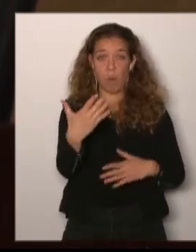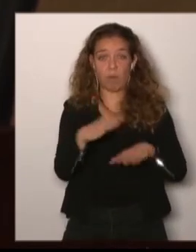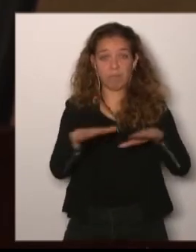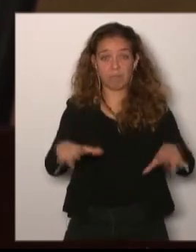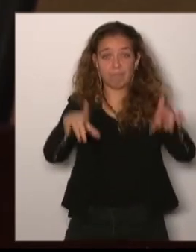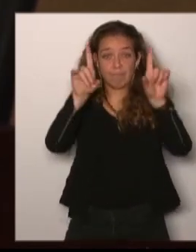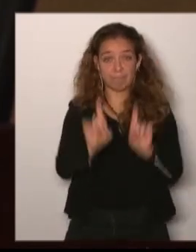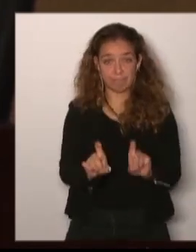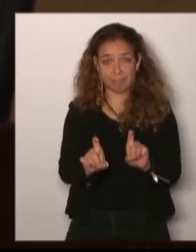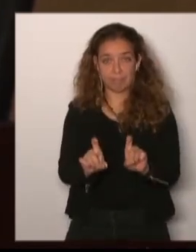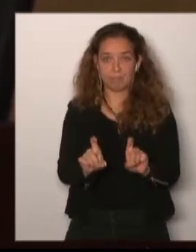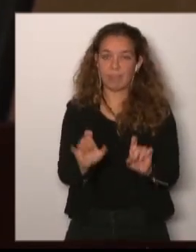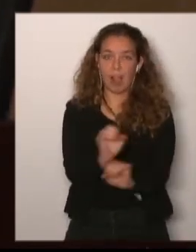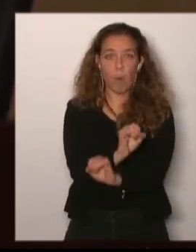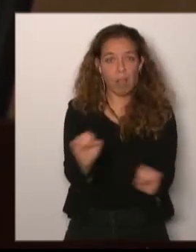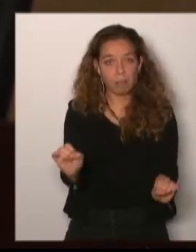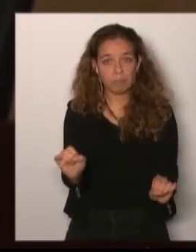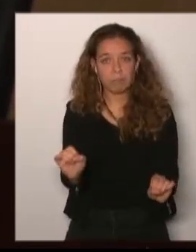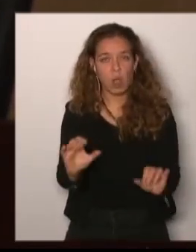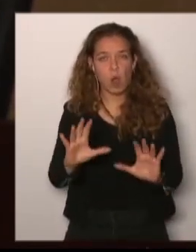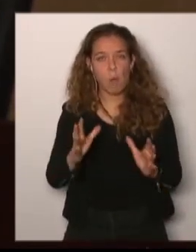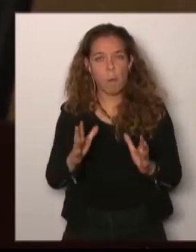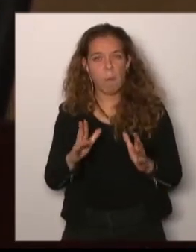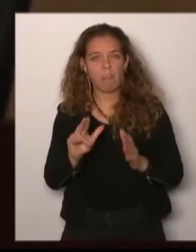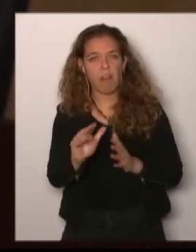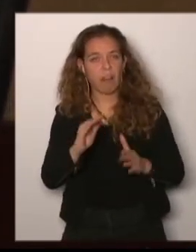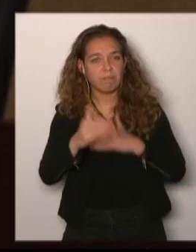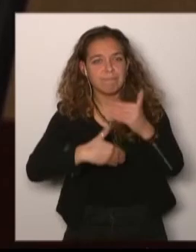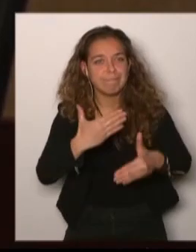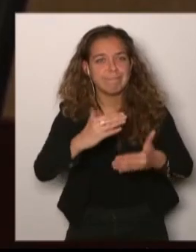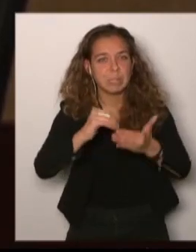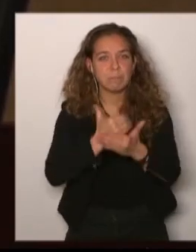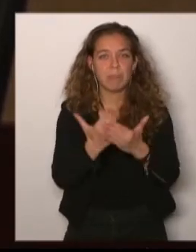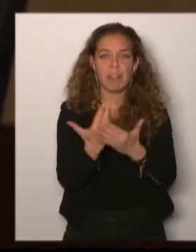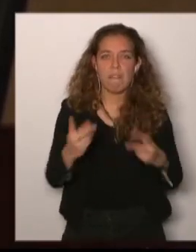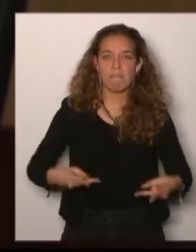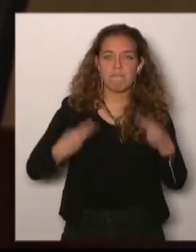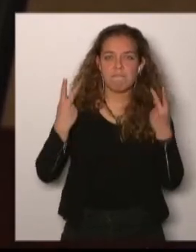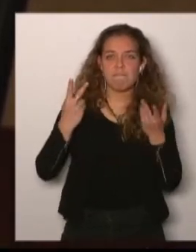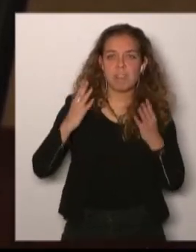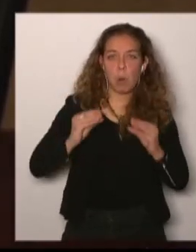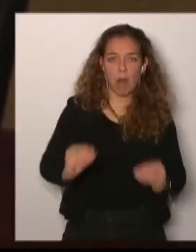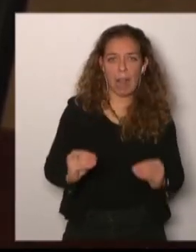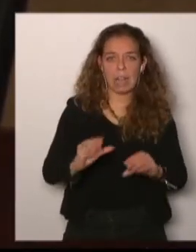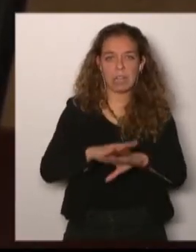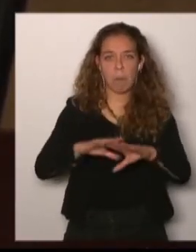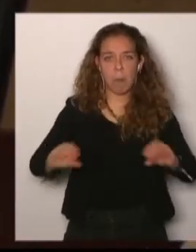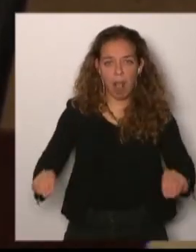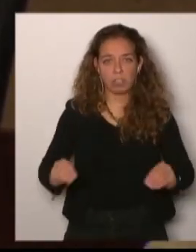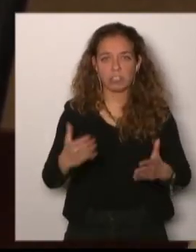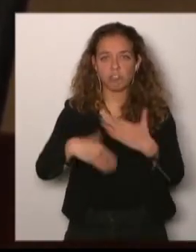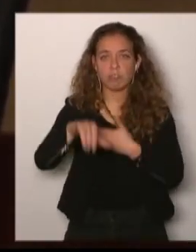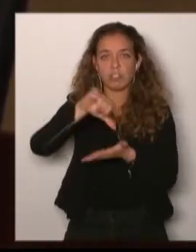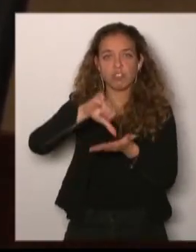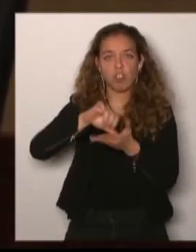great. How is it going to be in live, on the ground, in the comprehensive center, you two, research and health